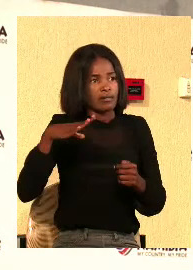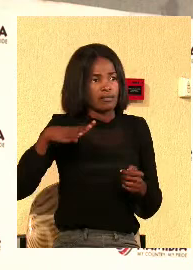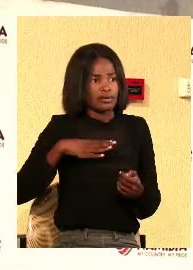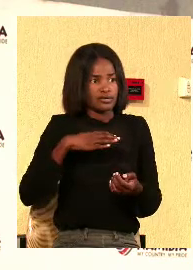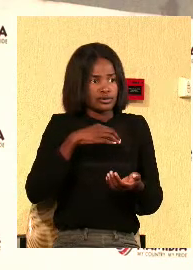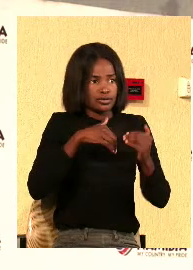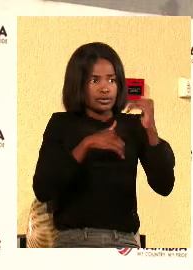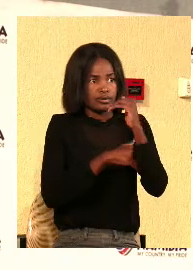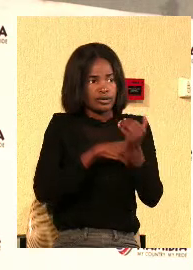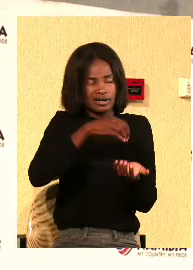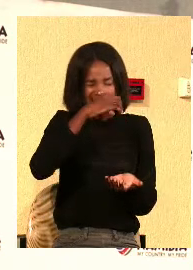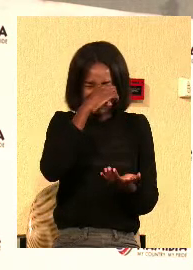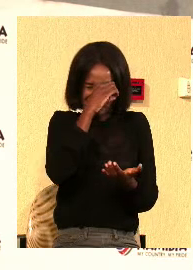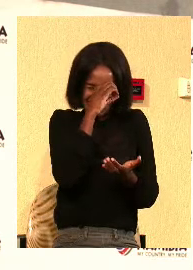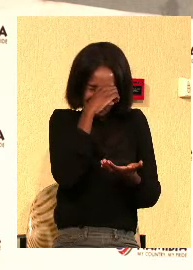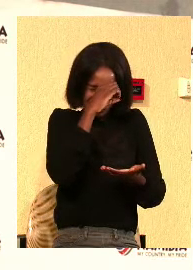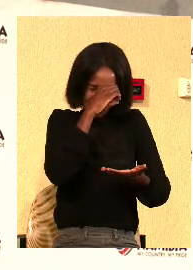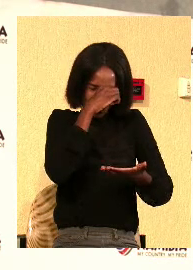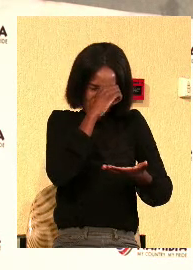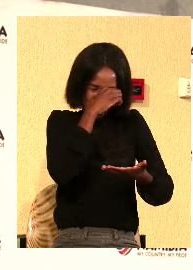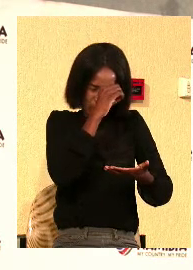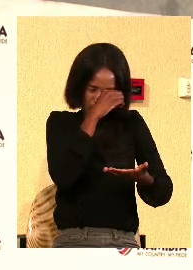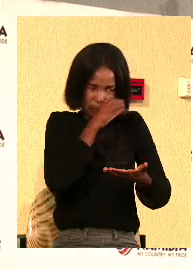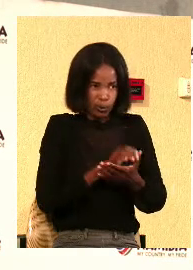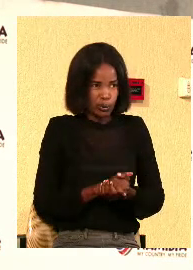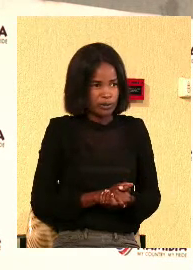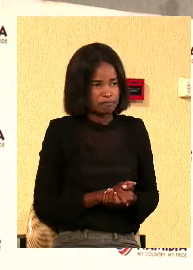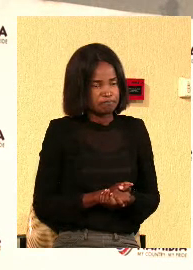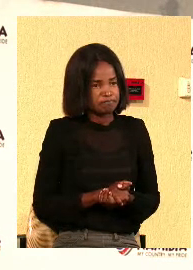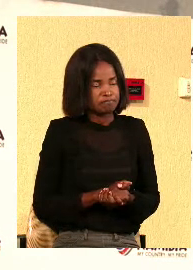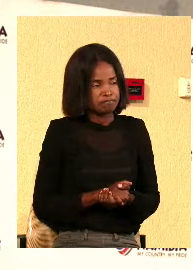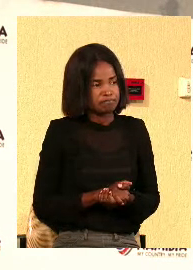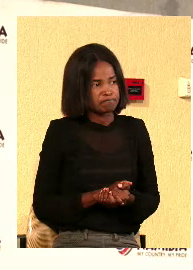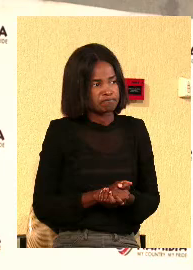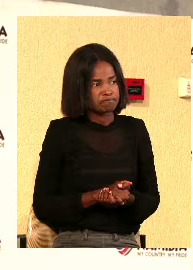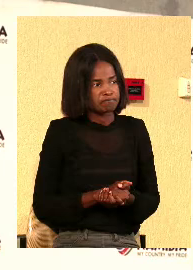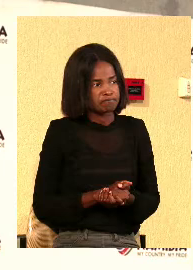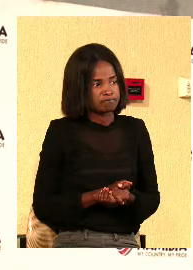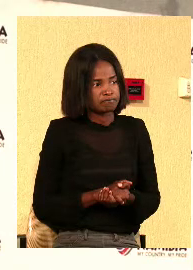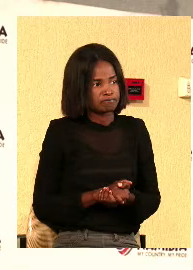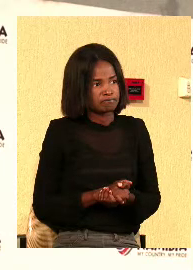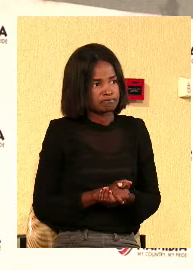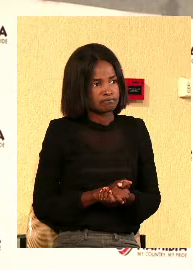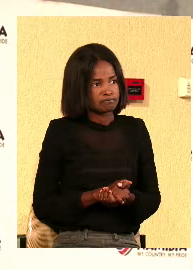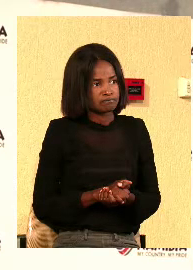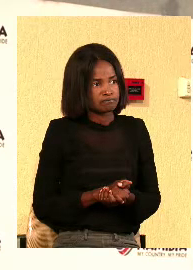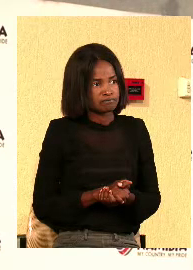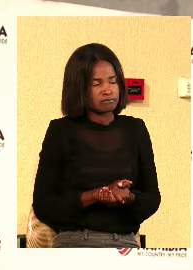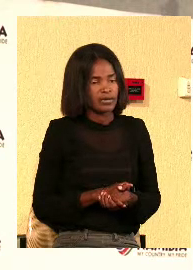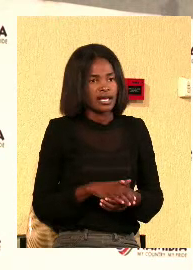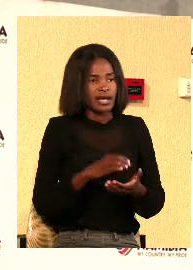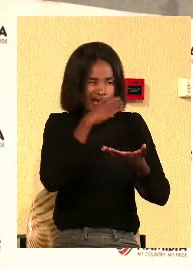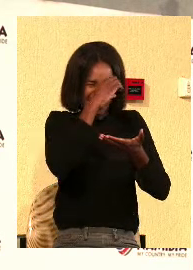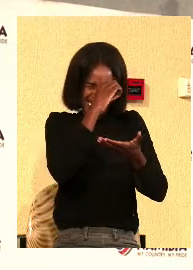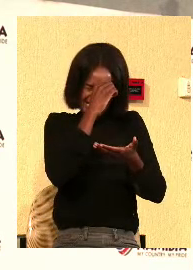When is this testing, this countrywide testing, going to be rolled out? But more